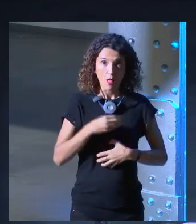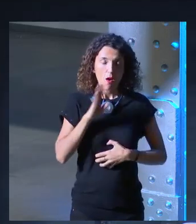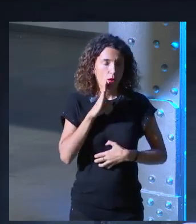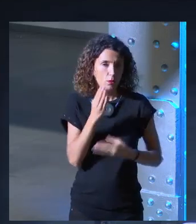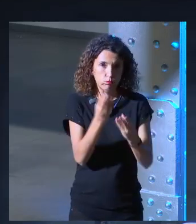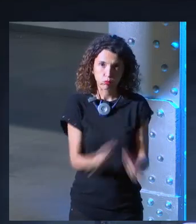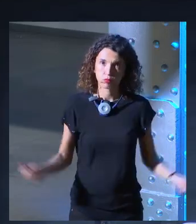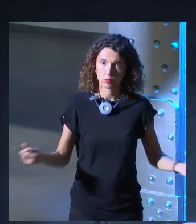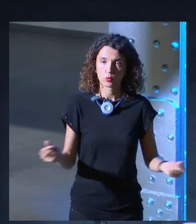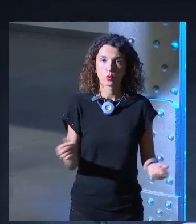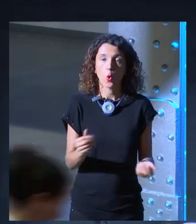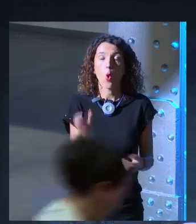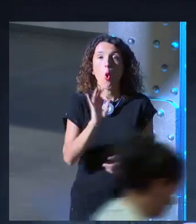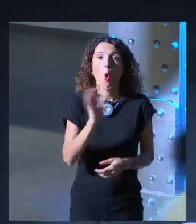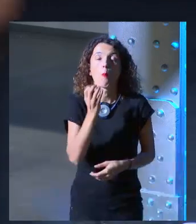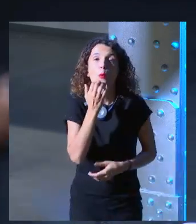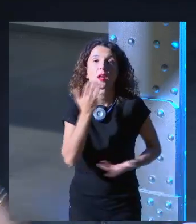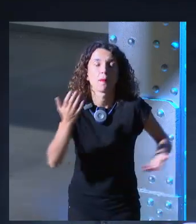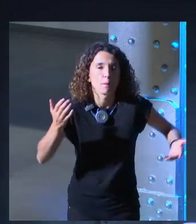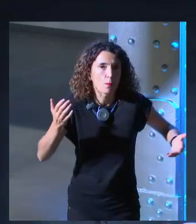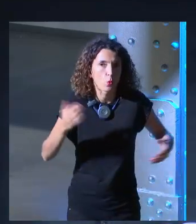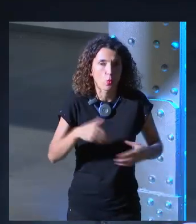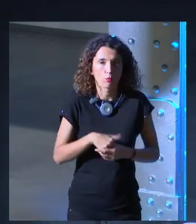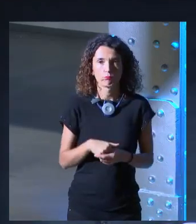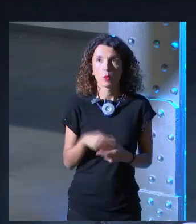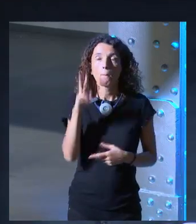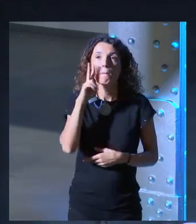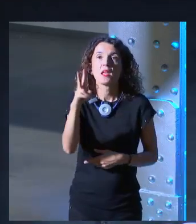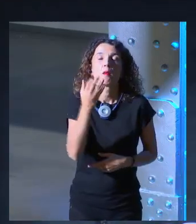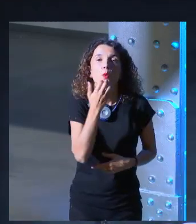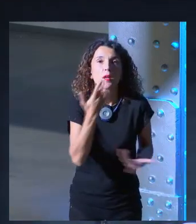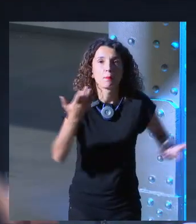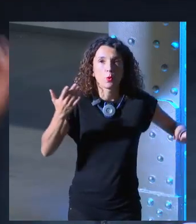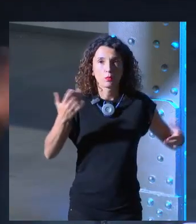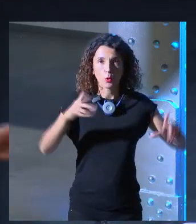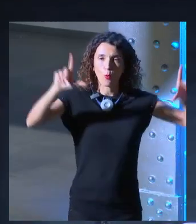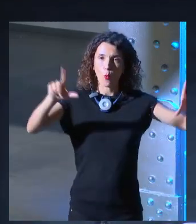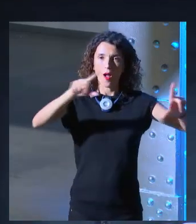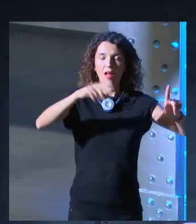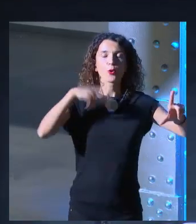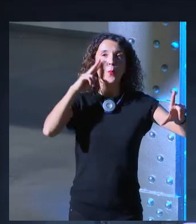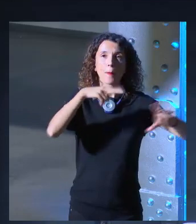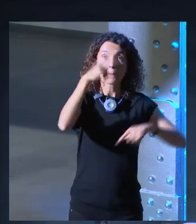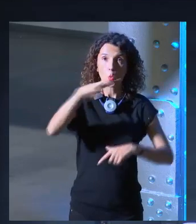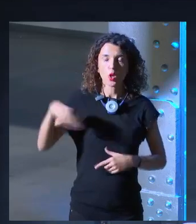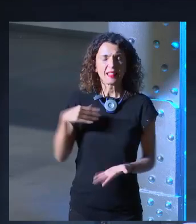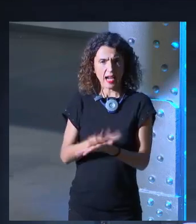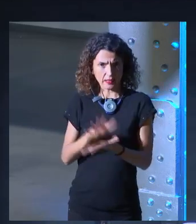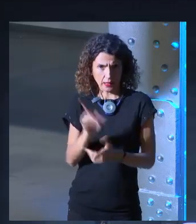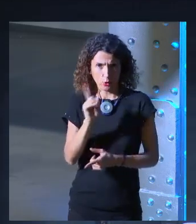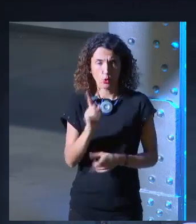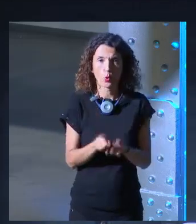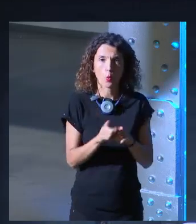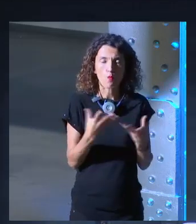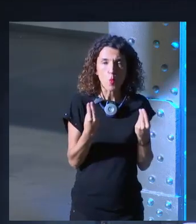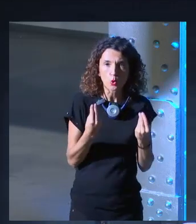with 100 million tourists and their fucking iPads trying to take a picture of it, but when you're actually looking at it and you allow